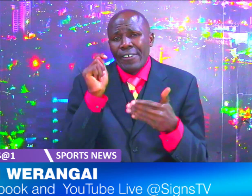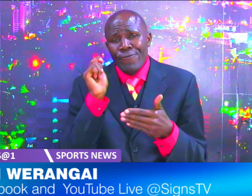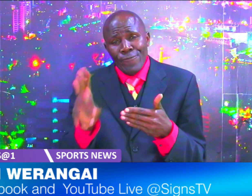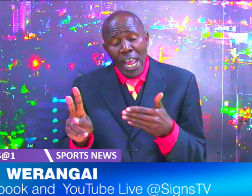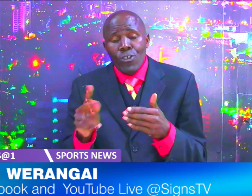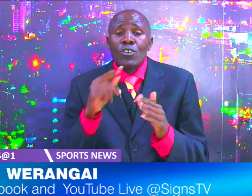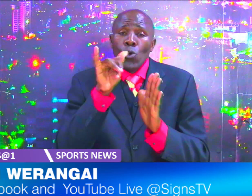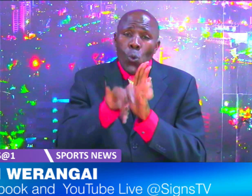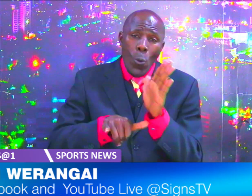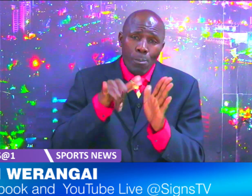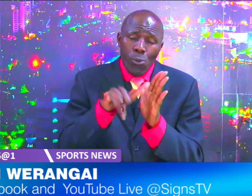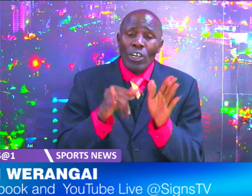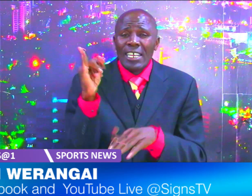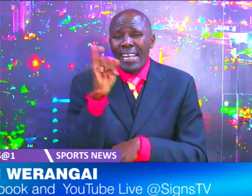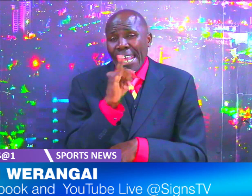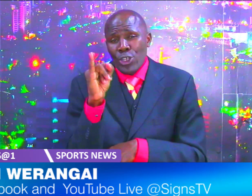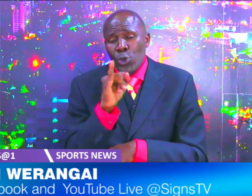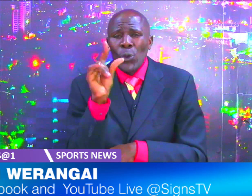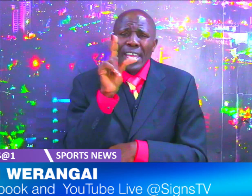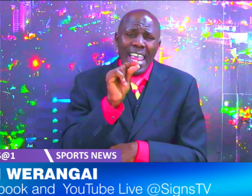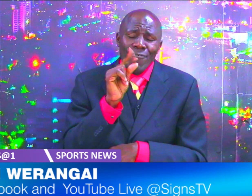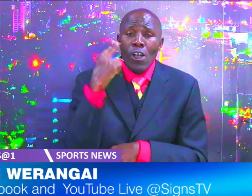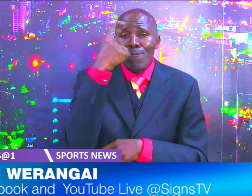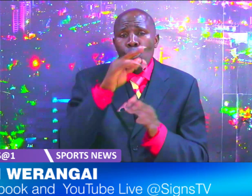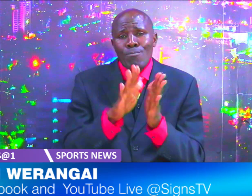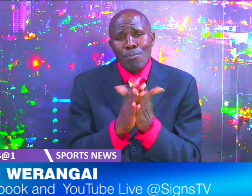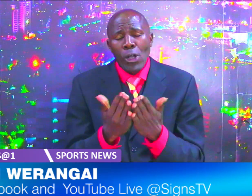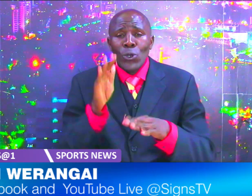leave a comment on all our social media platforms. You can join us